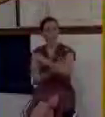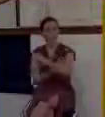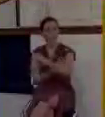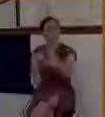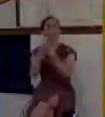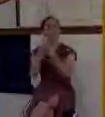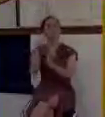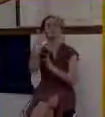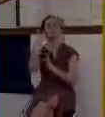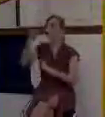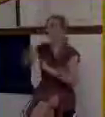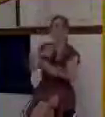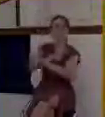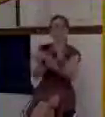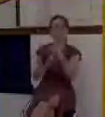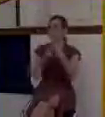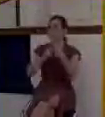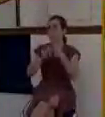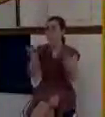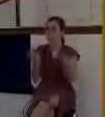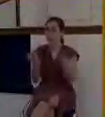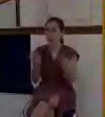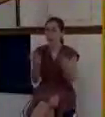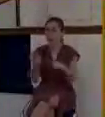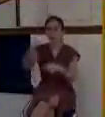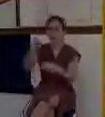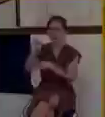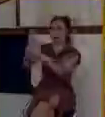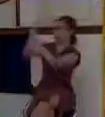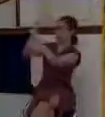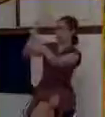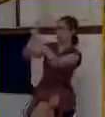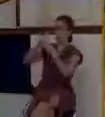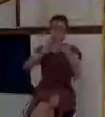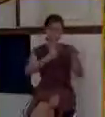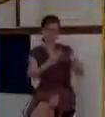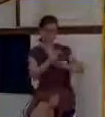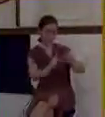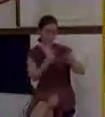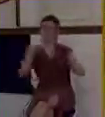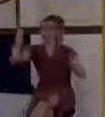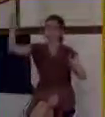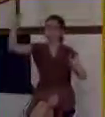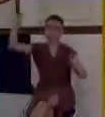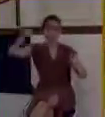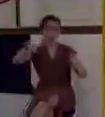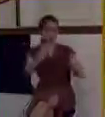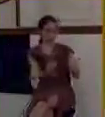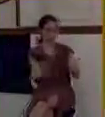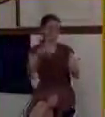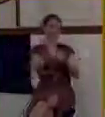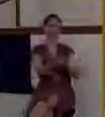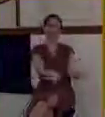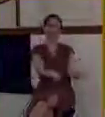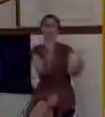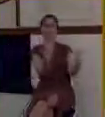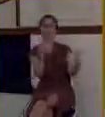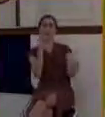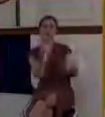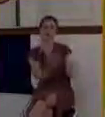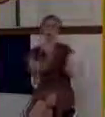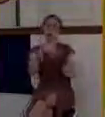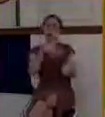The power of God was the power to resurrect the dead. And that's salvation power. Do you realize that salvation